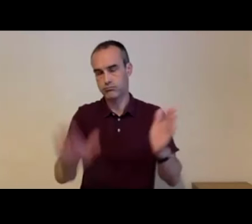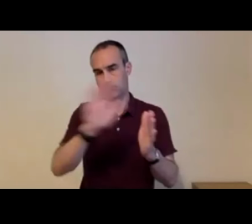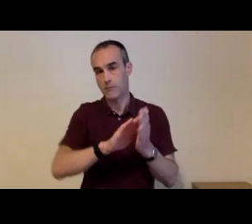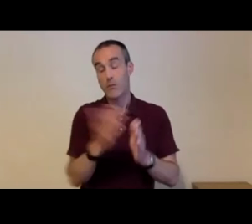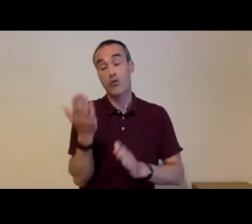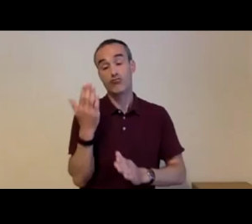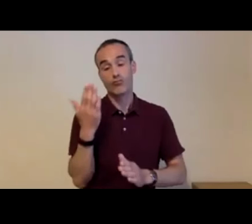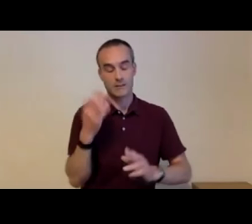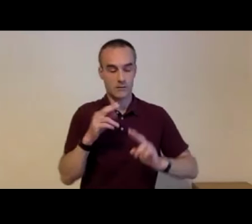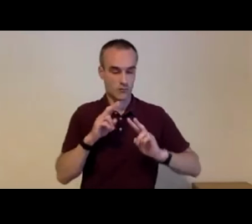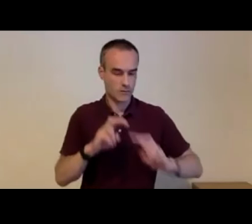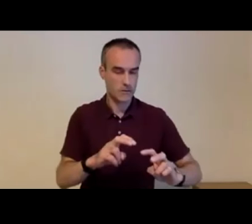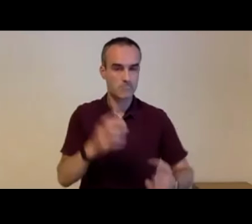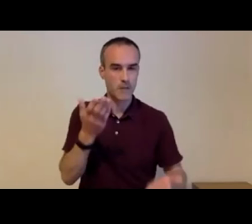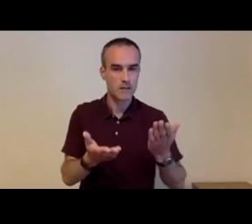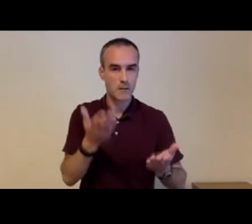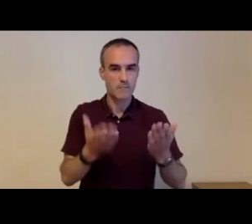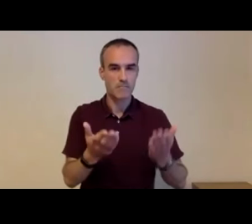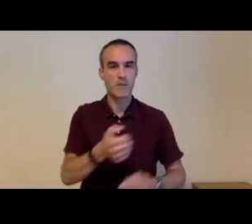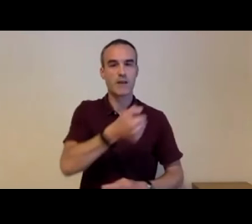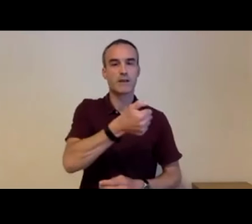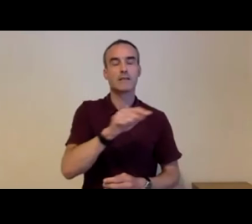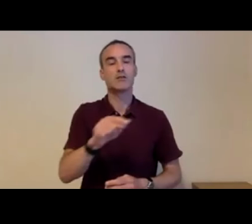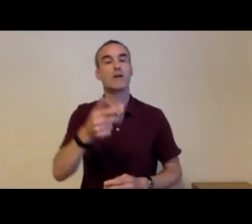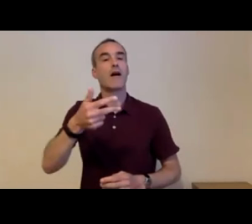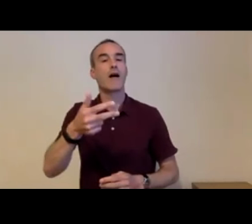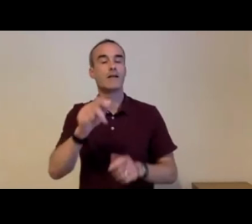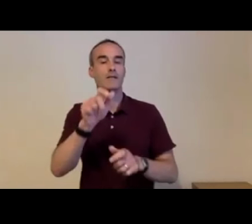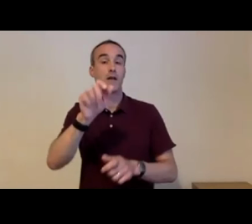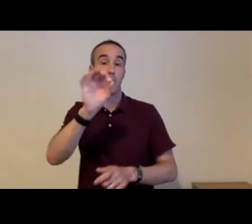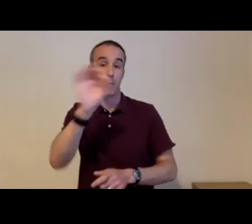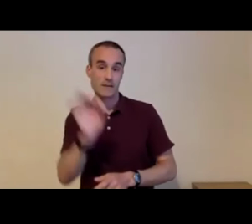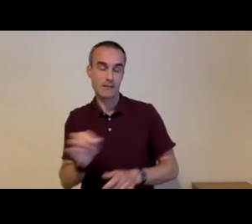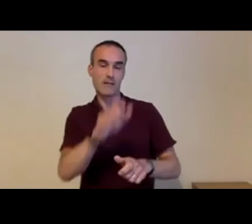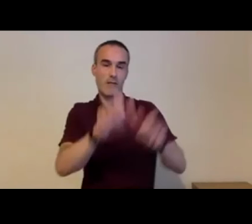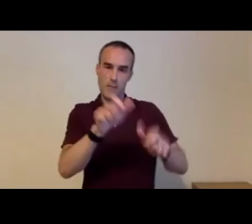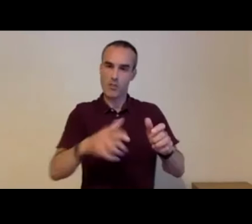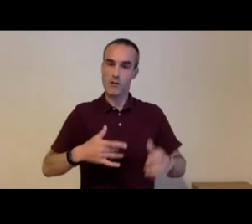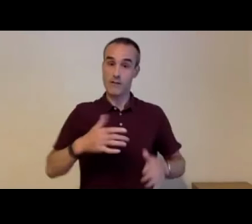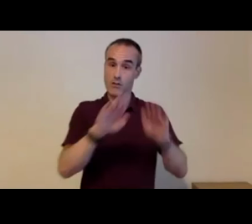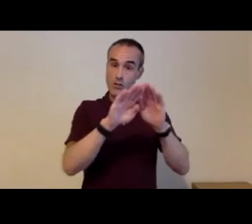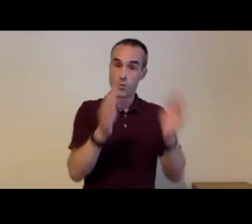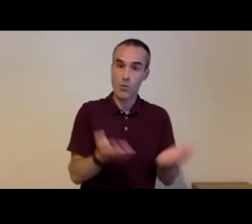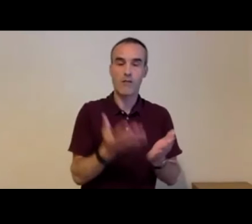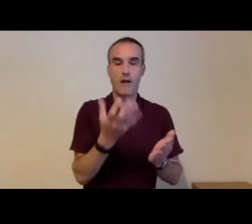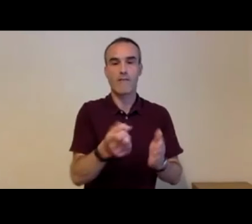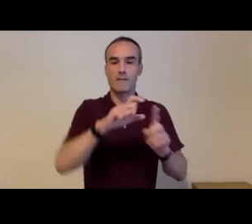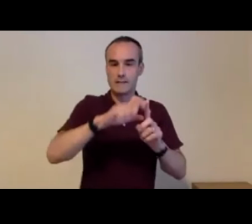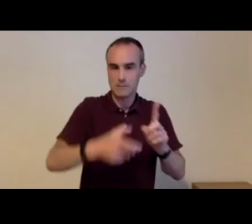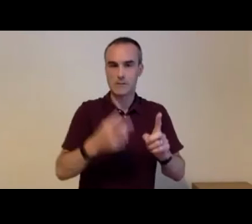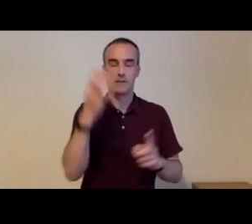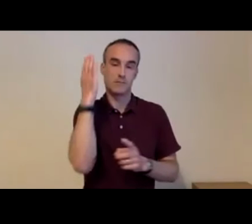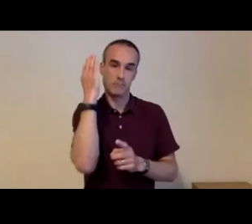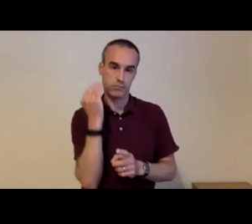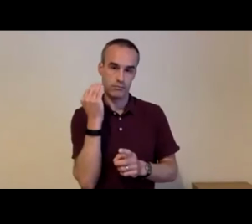estimated that between 6 to 8% of the world's population live with a troubling and disabling hearing loss, and that